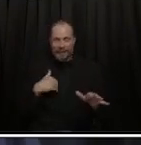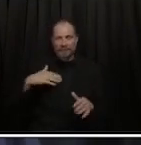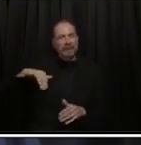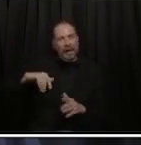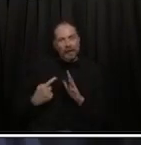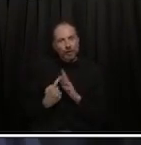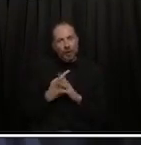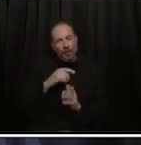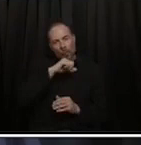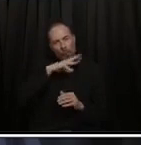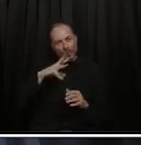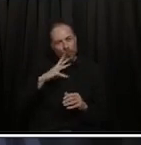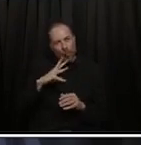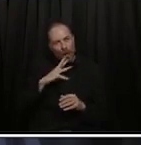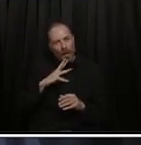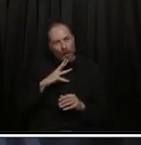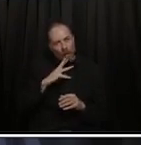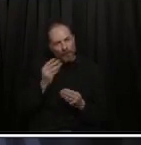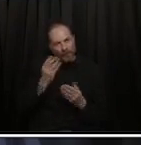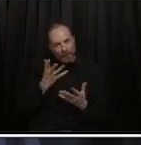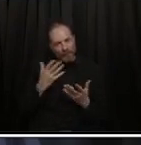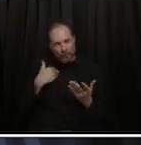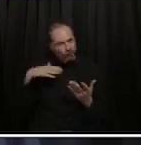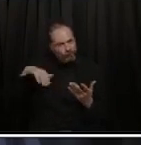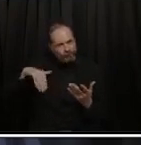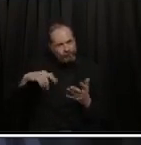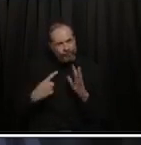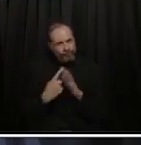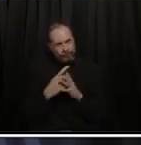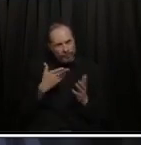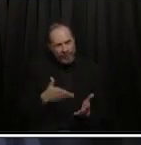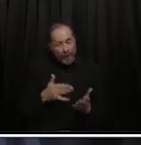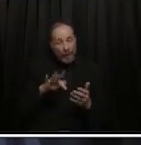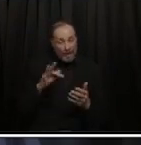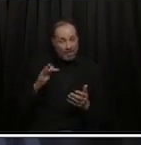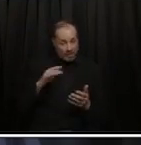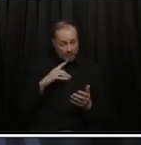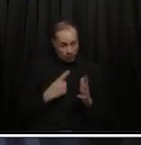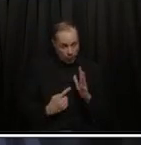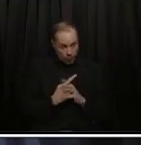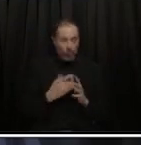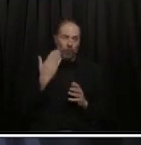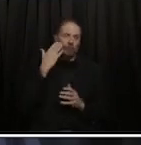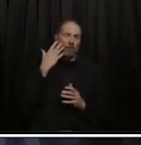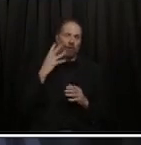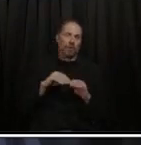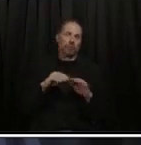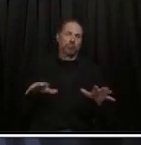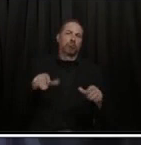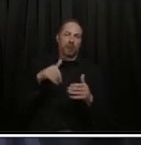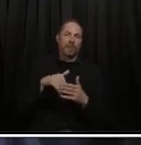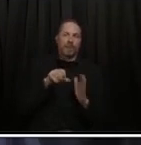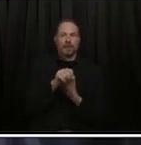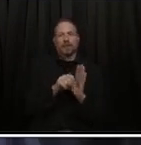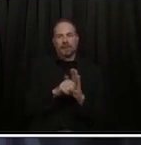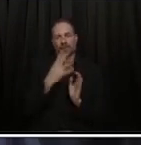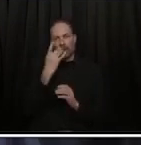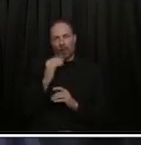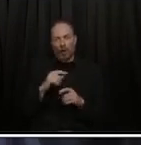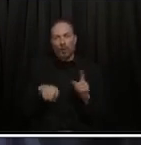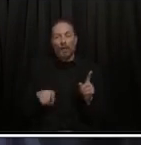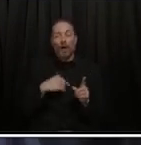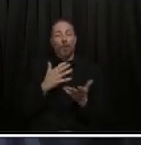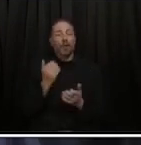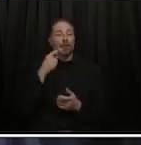wastewater data. If it does or when it does, we'll know that it's more prevalent in our state. And I want to make sure that Coloradans know that this current